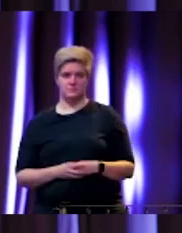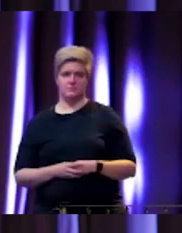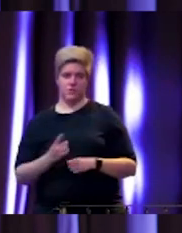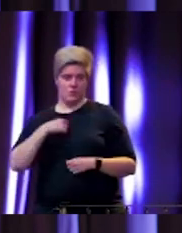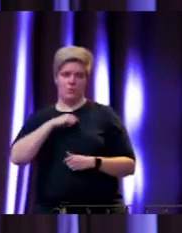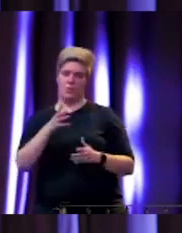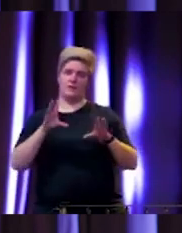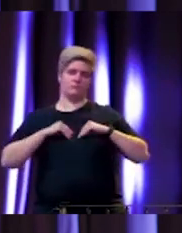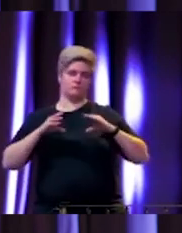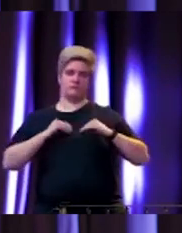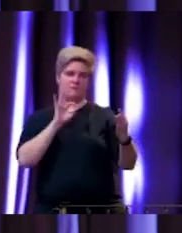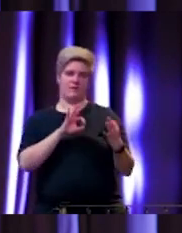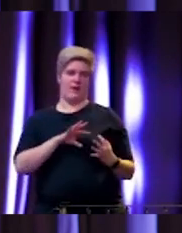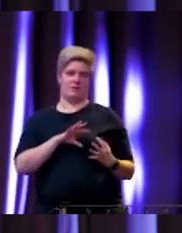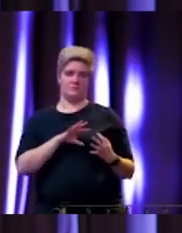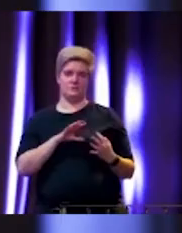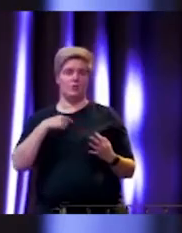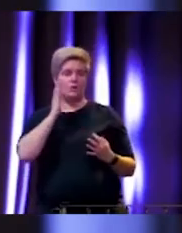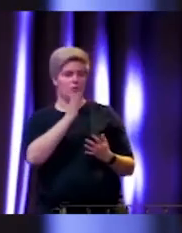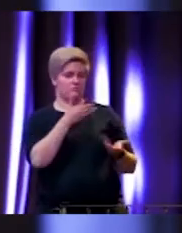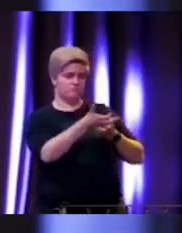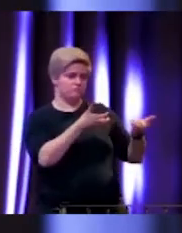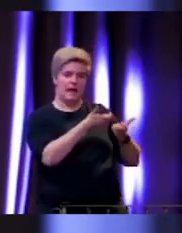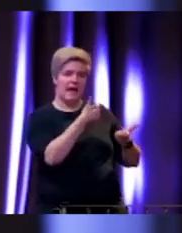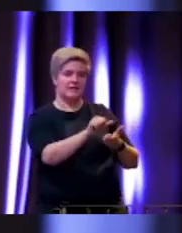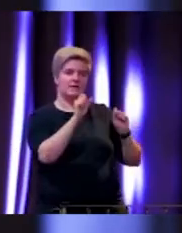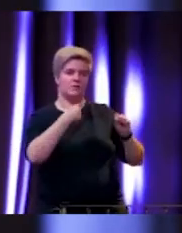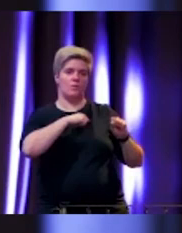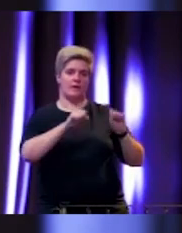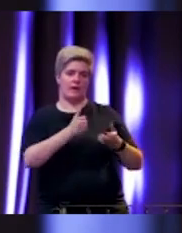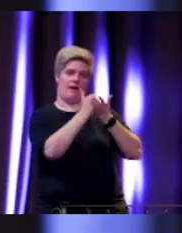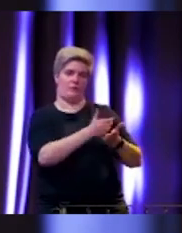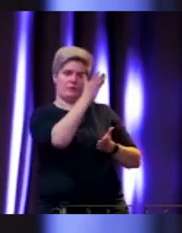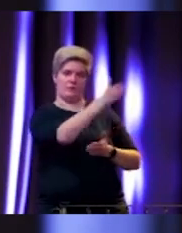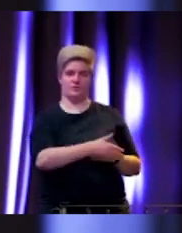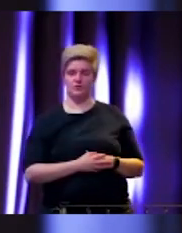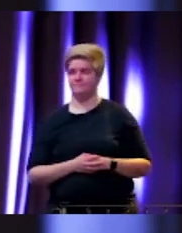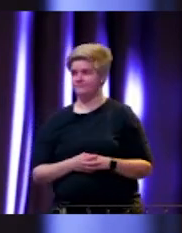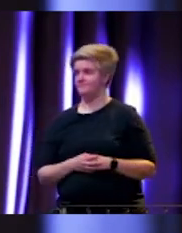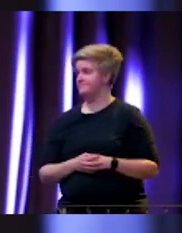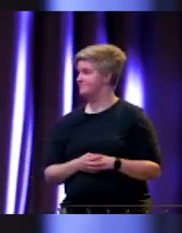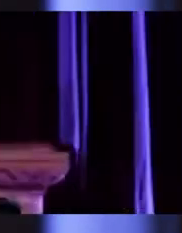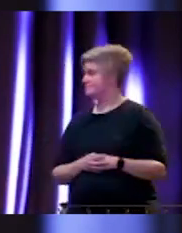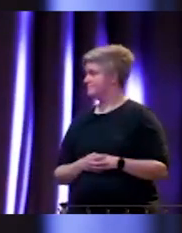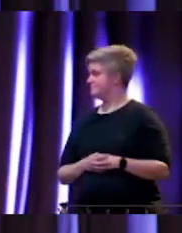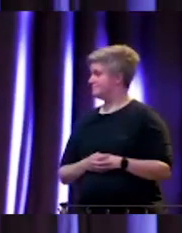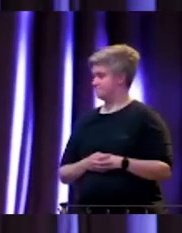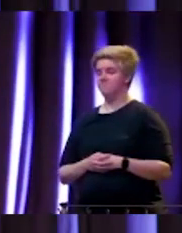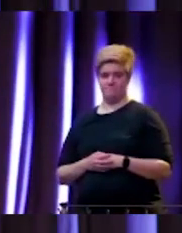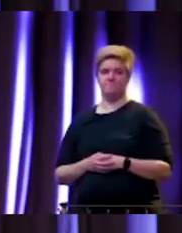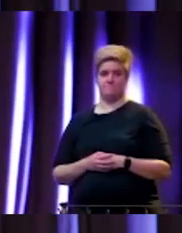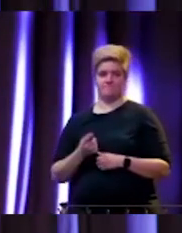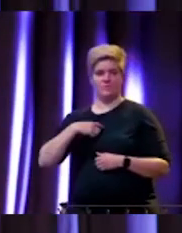We welcome feedback at any point, and we will share with you anything that we can to be helpful to you in the future. Yeah,